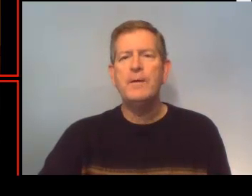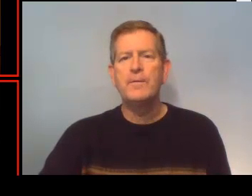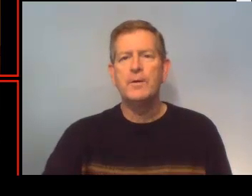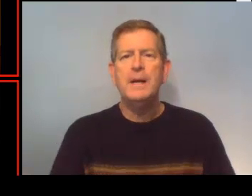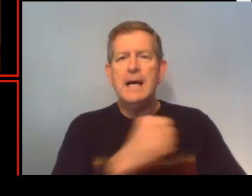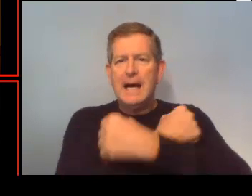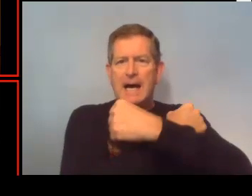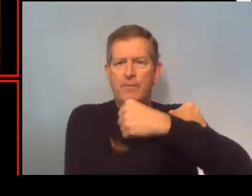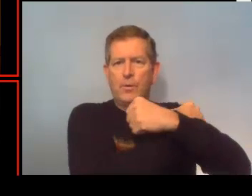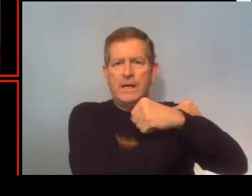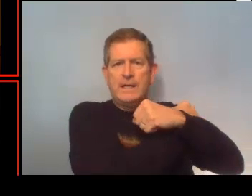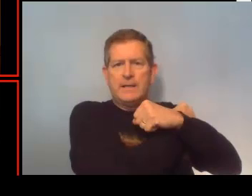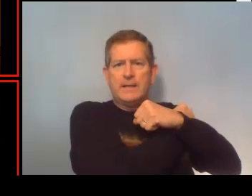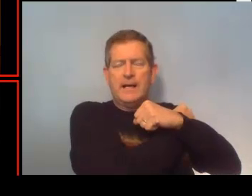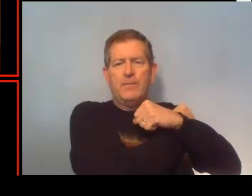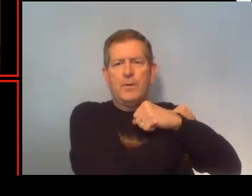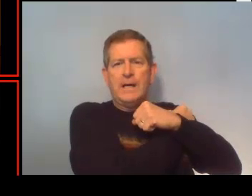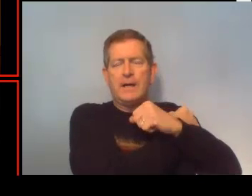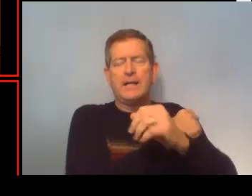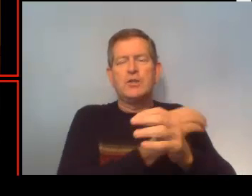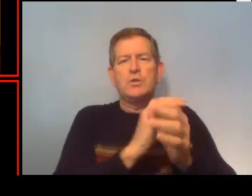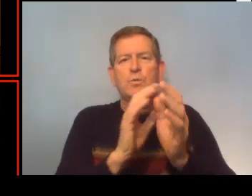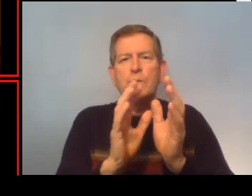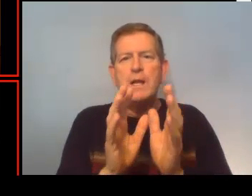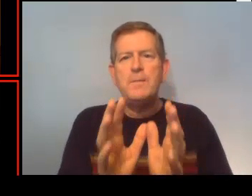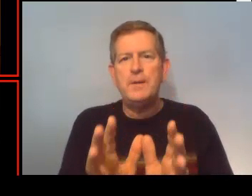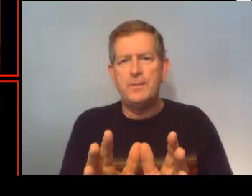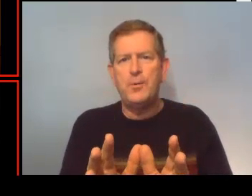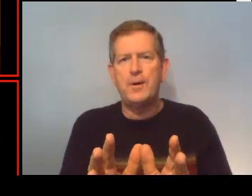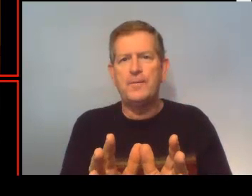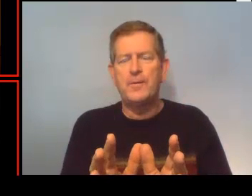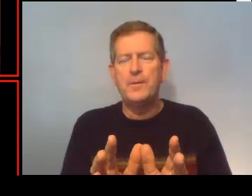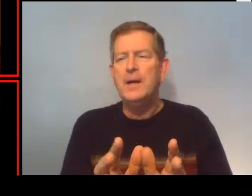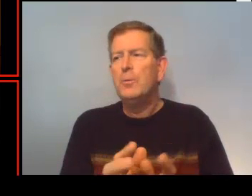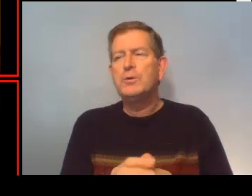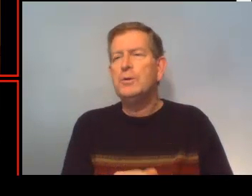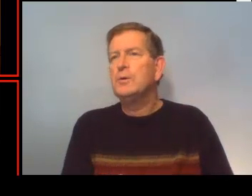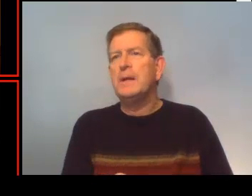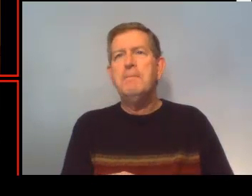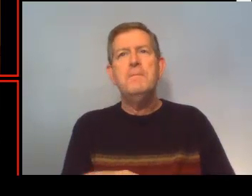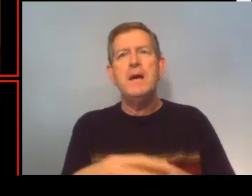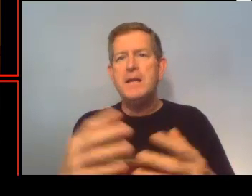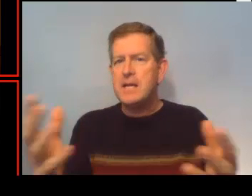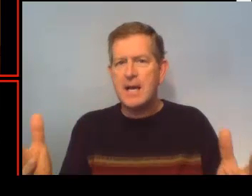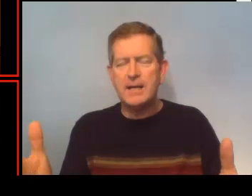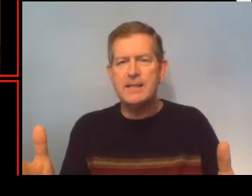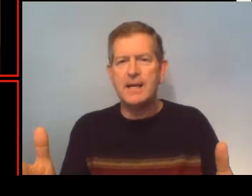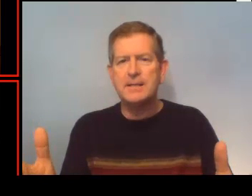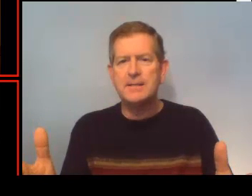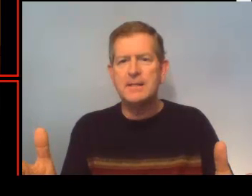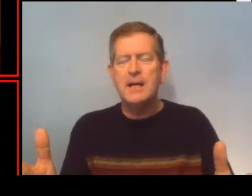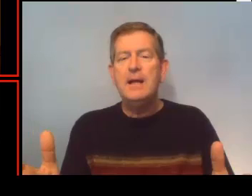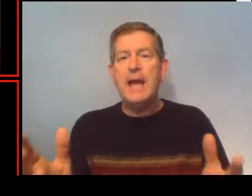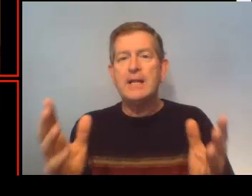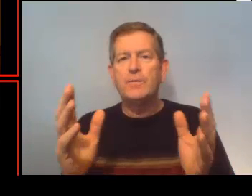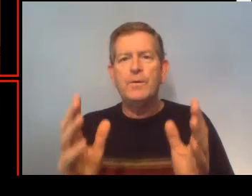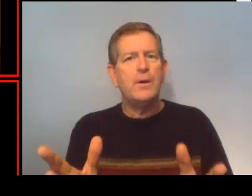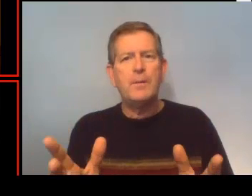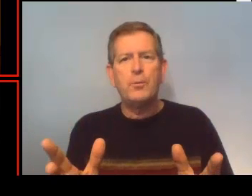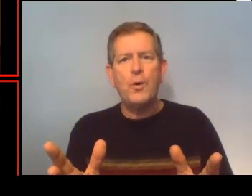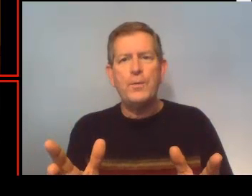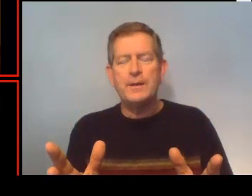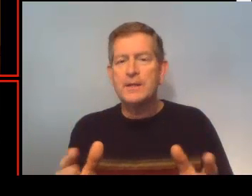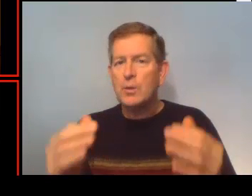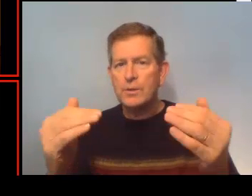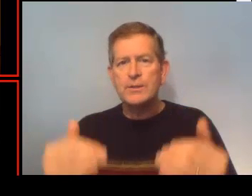review of the verb avoir, an extremely important verb which you'll use in many contexts, and it's